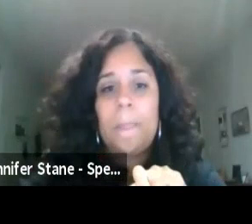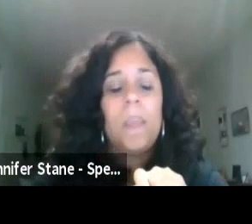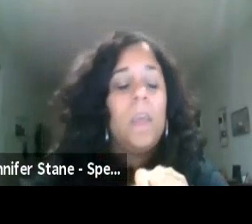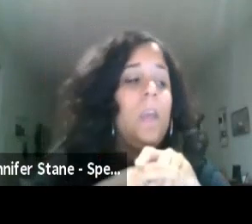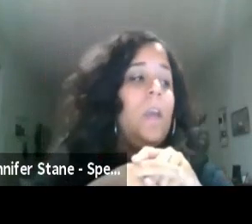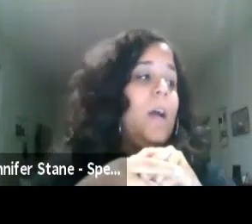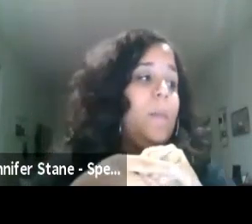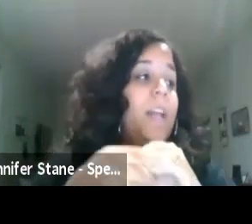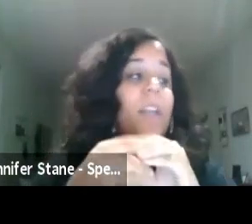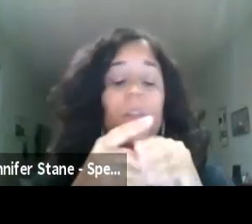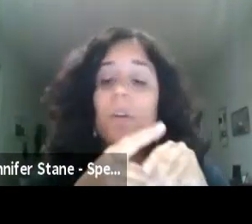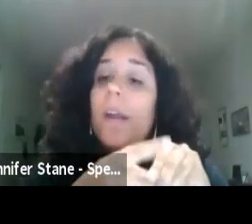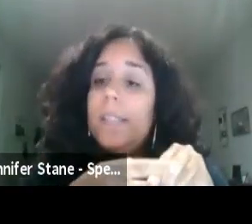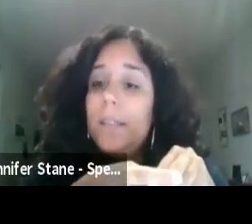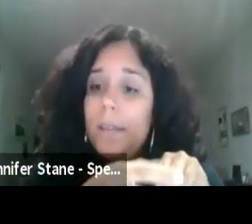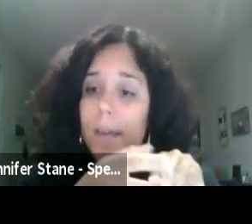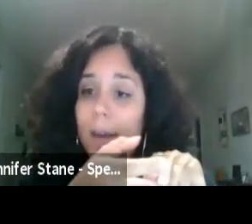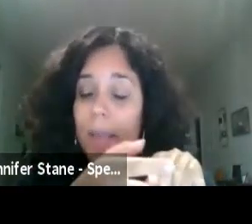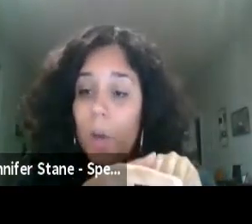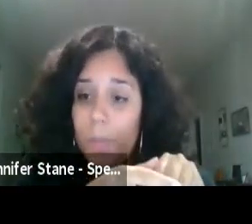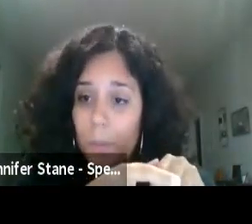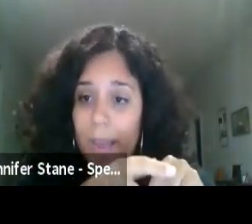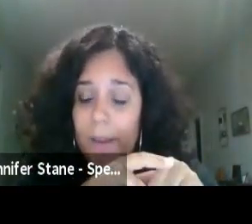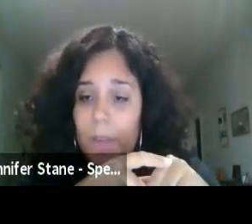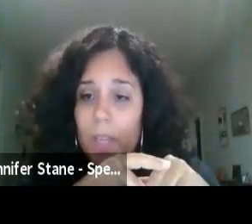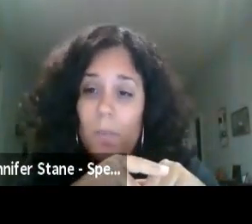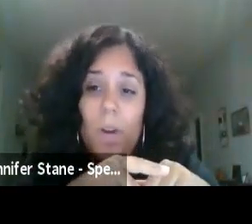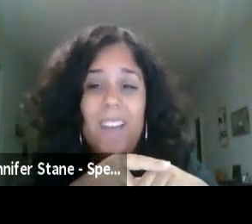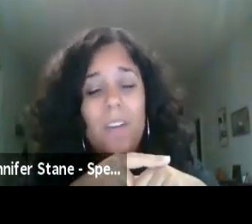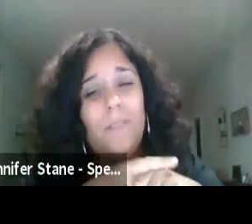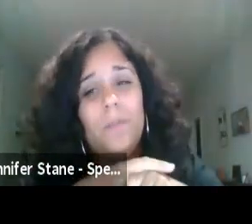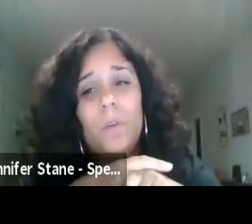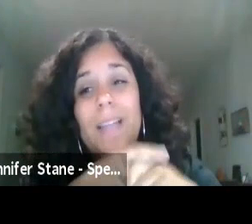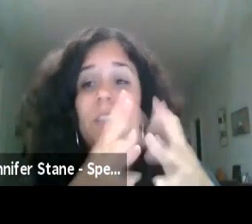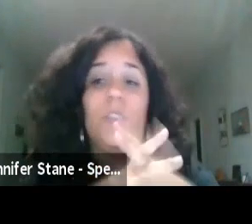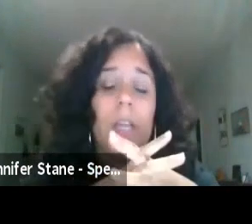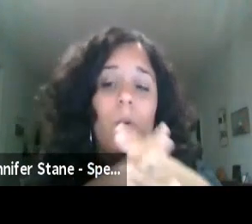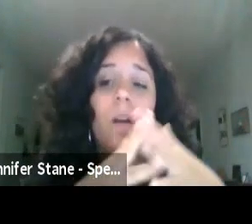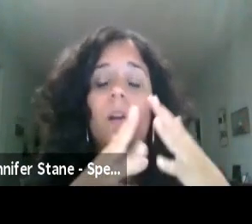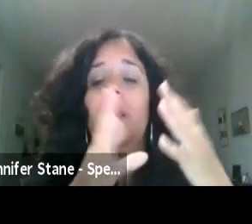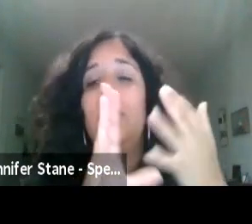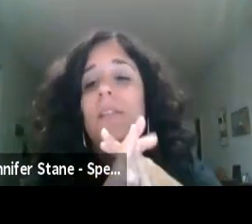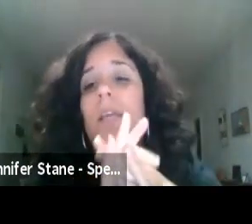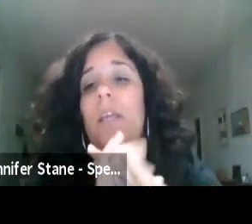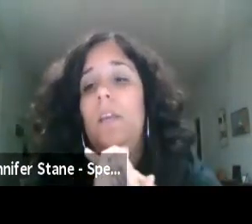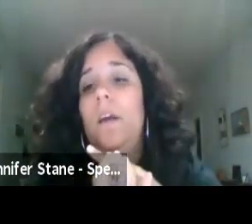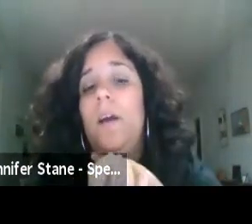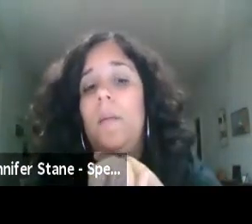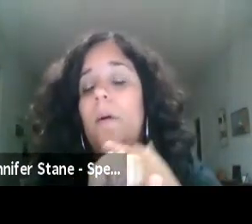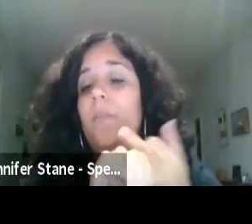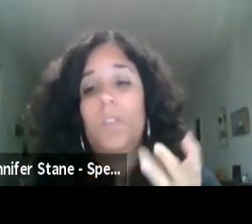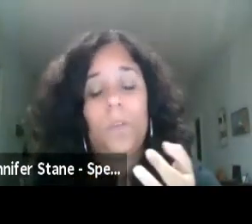attacks. Another great help that we have is fluoride. You can find fluoride, it's in your drinking water. It's